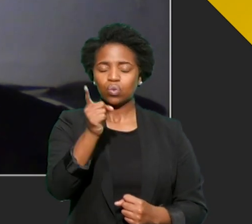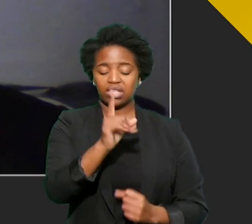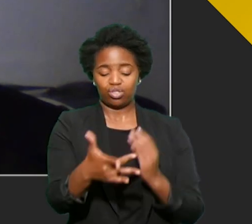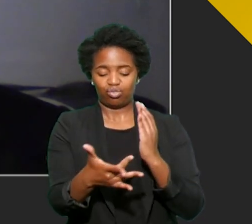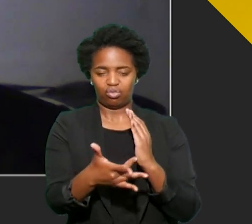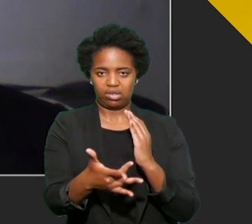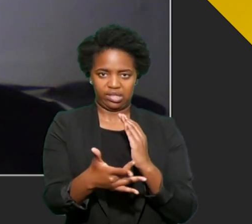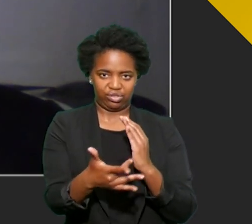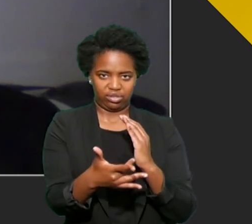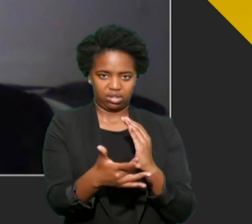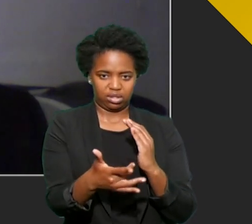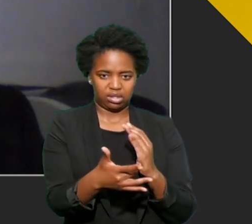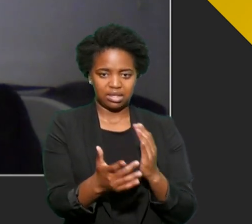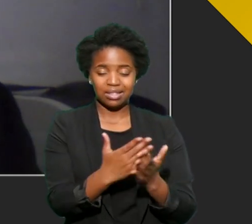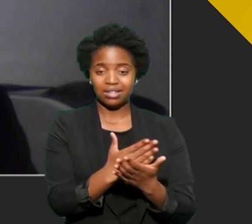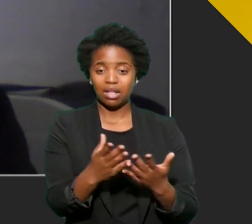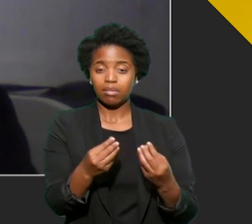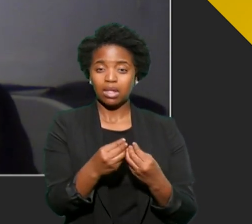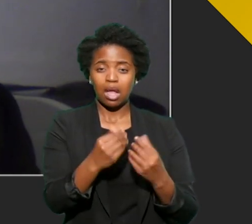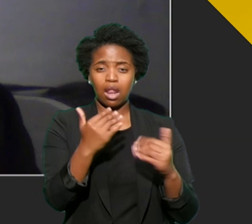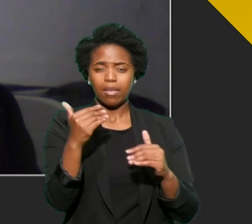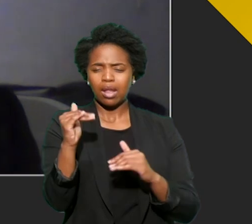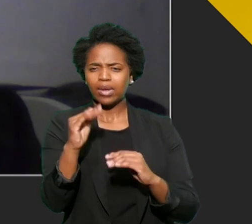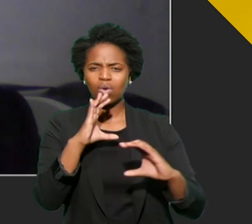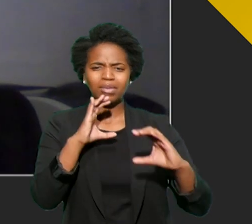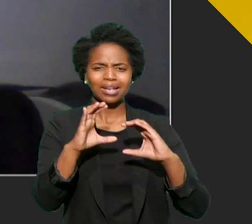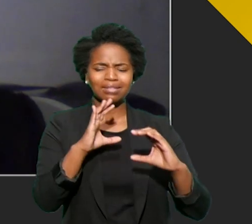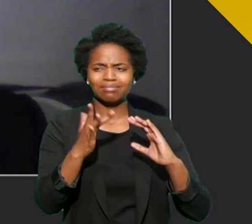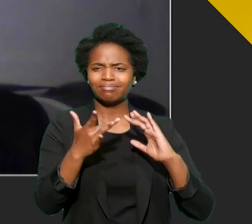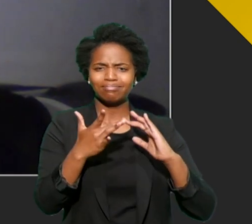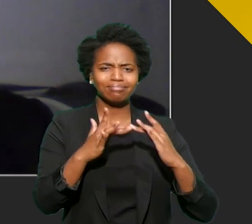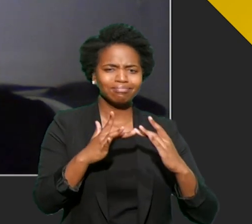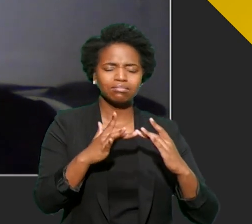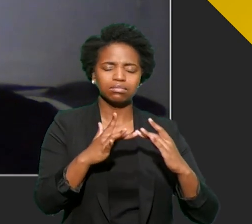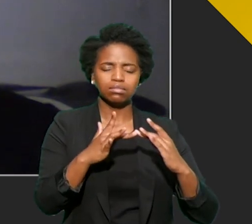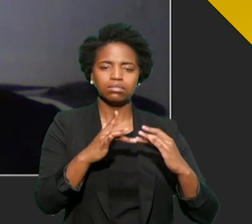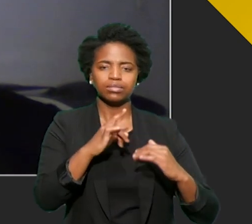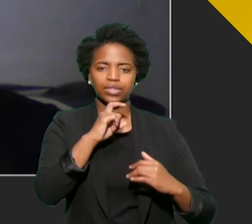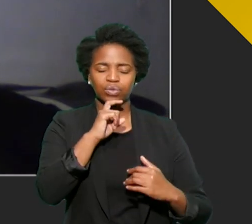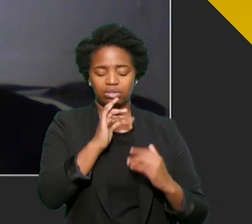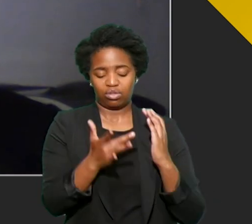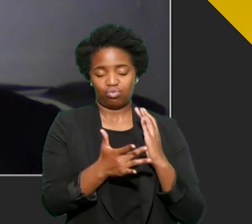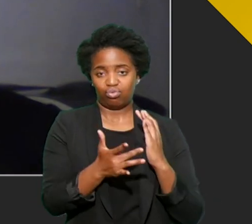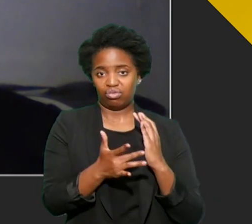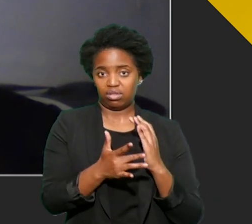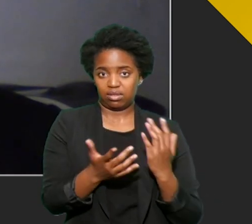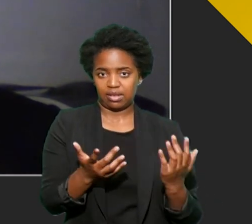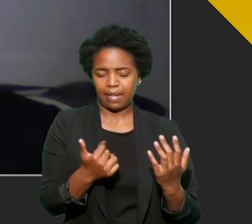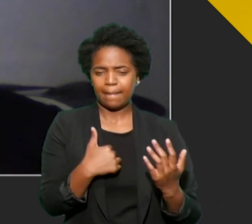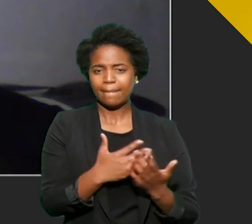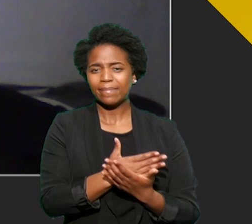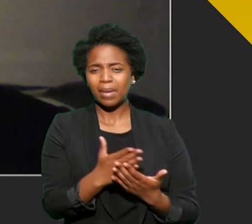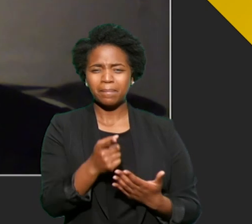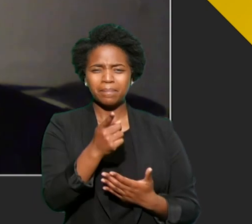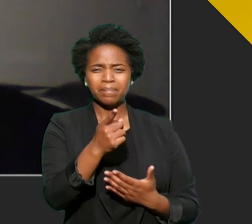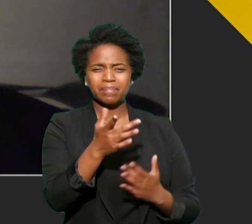to limited penetration of communication networks, and where service is available, the networks are slow and